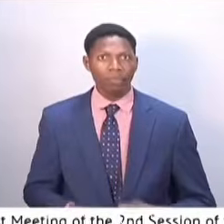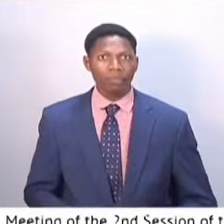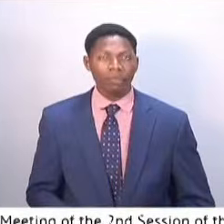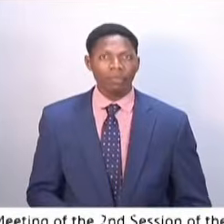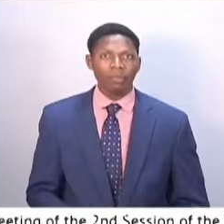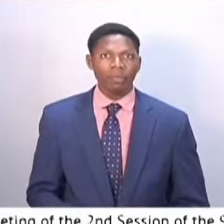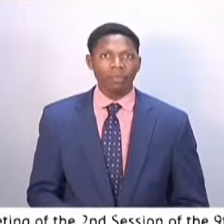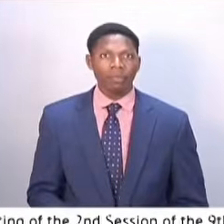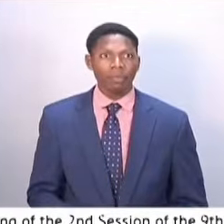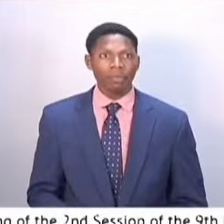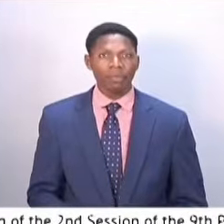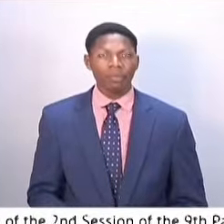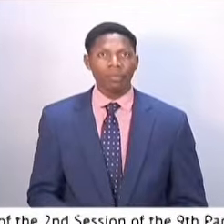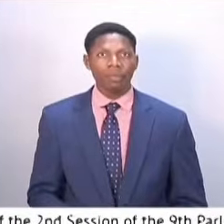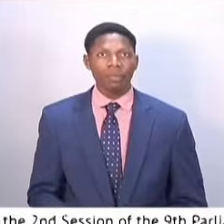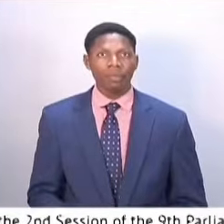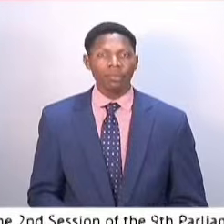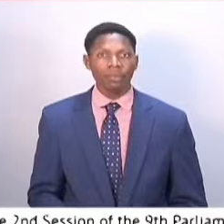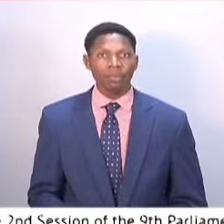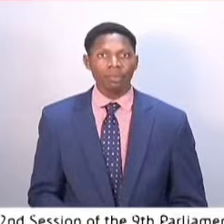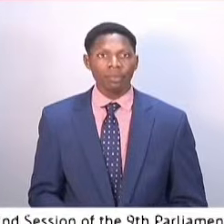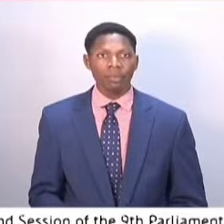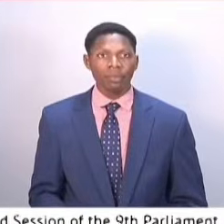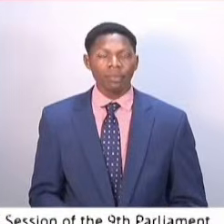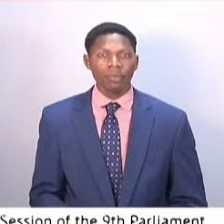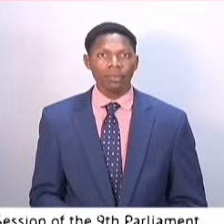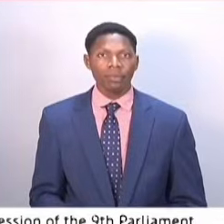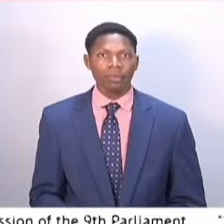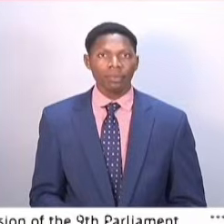if you want us to deal with the one on the console, that's